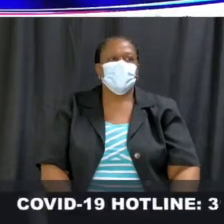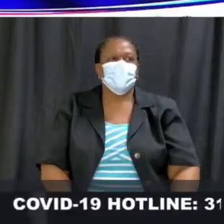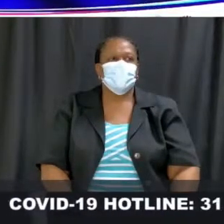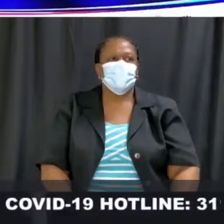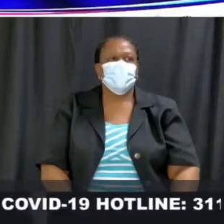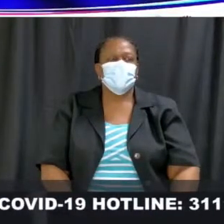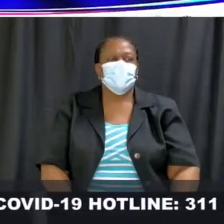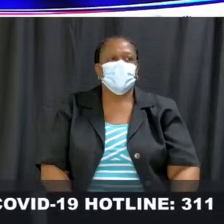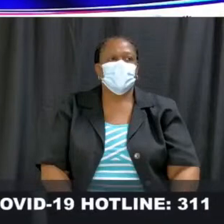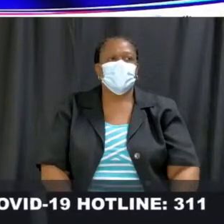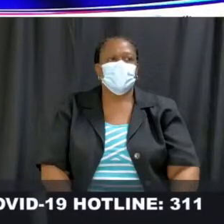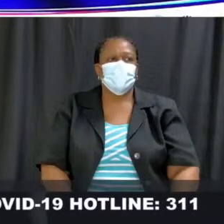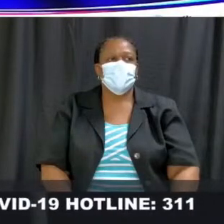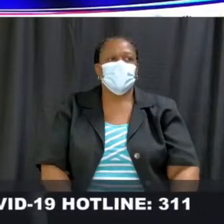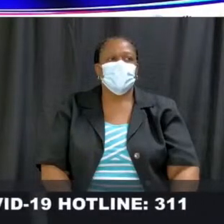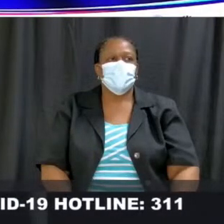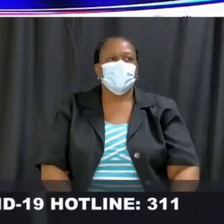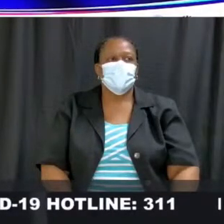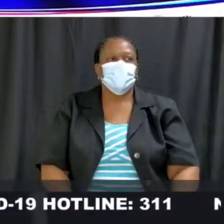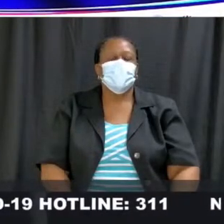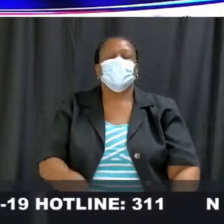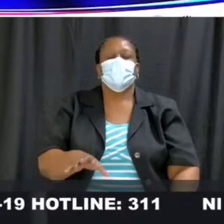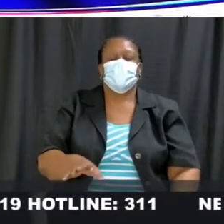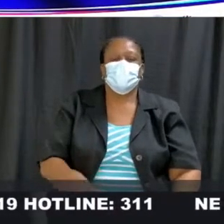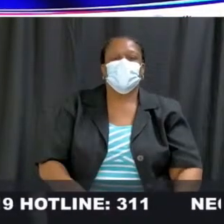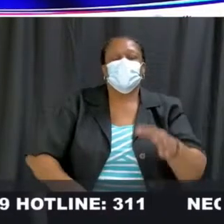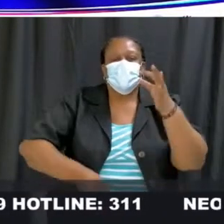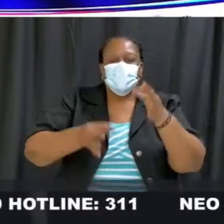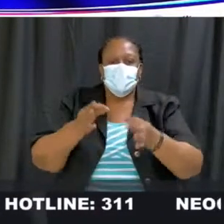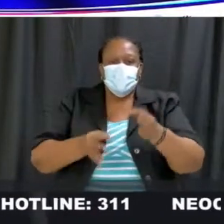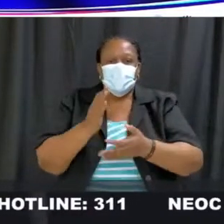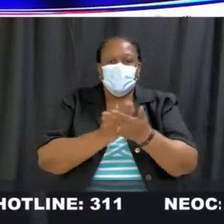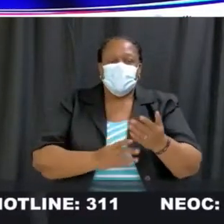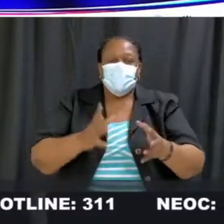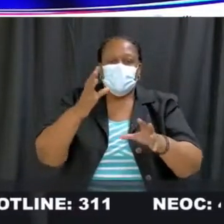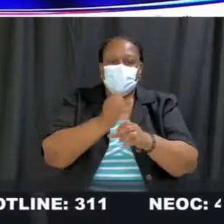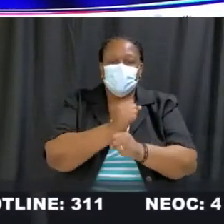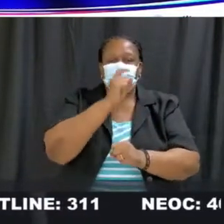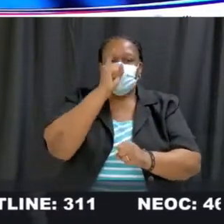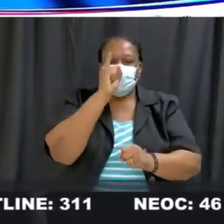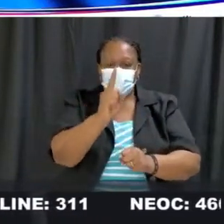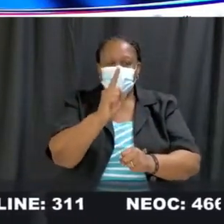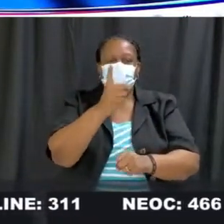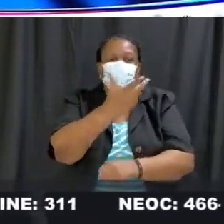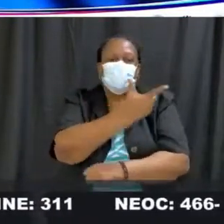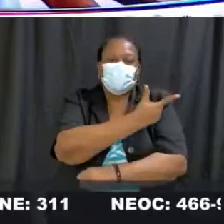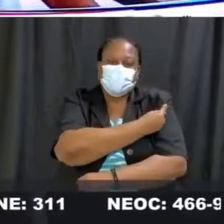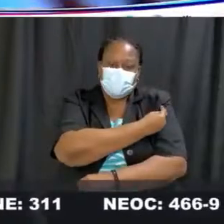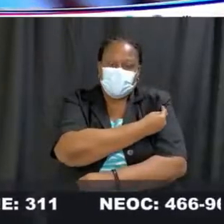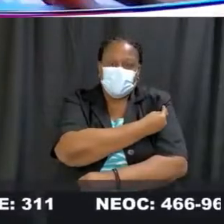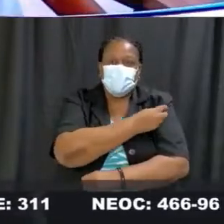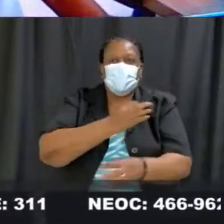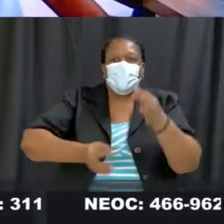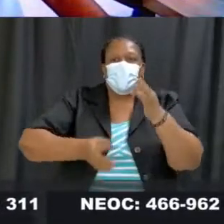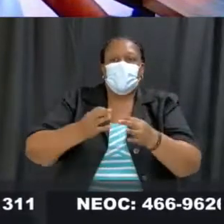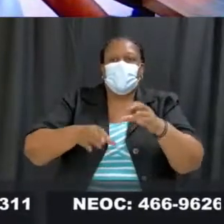fully vaccinated to get their electronic cards? In other words, with one jab, can you get it?